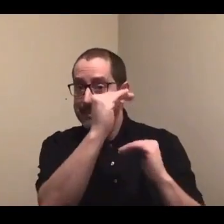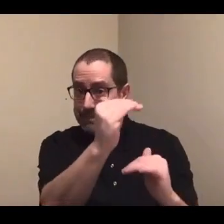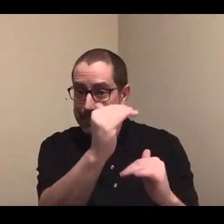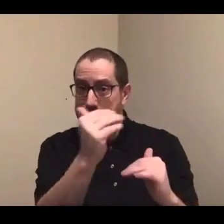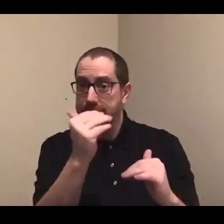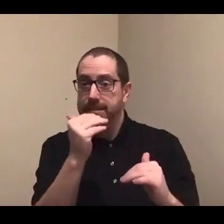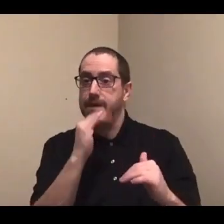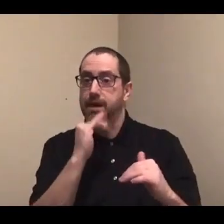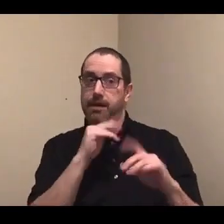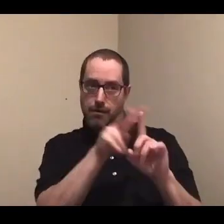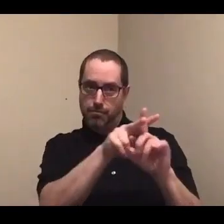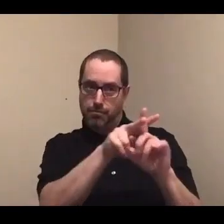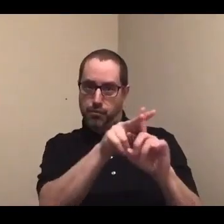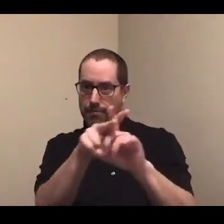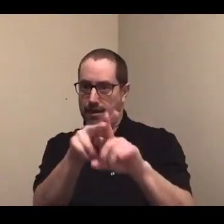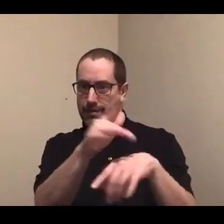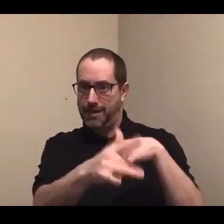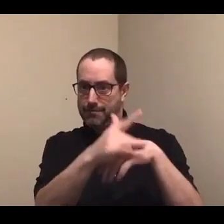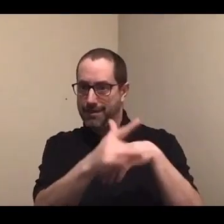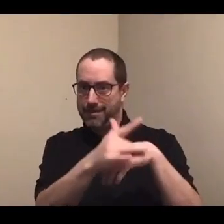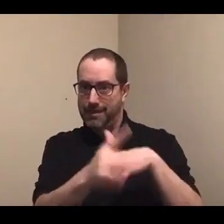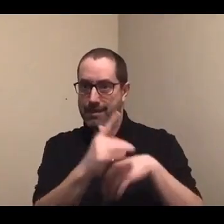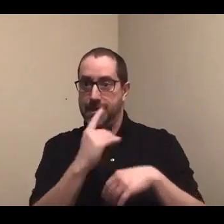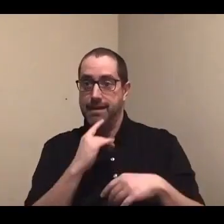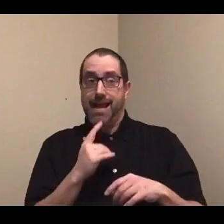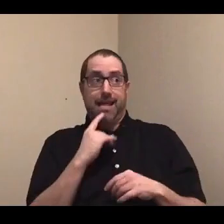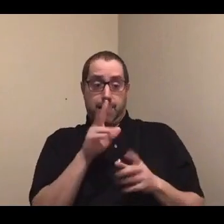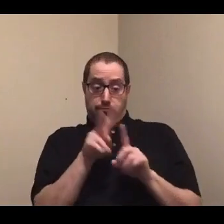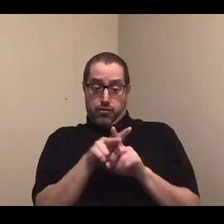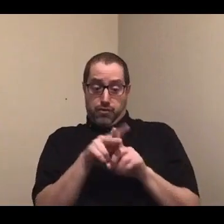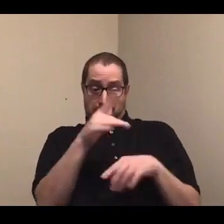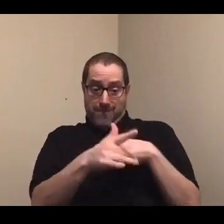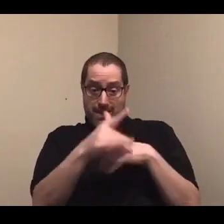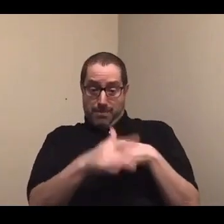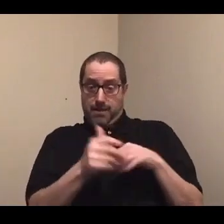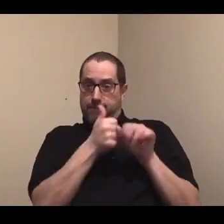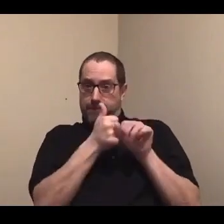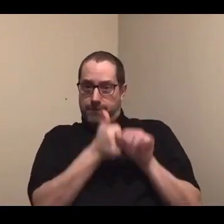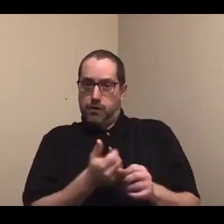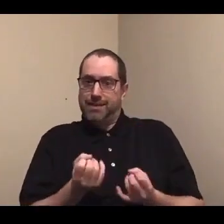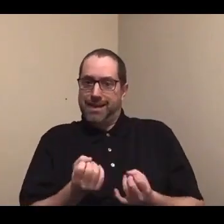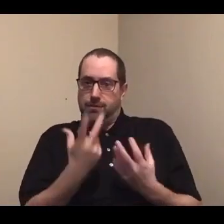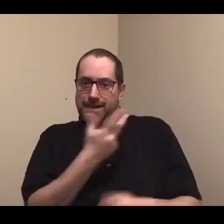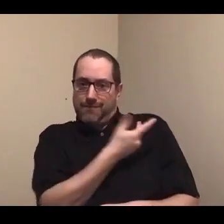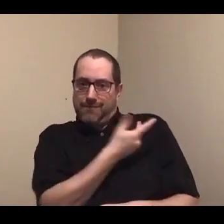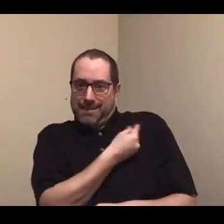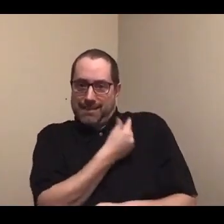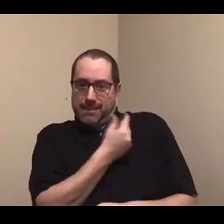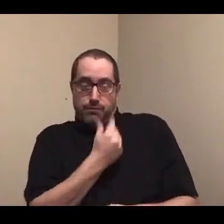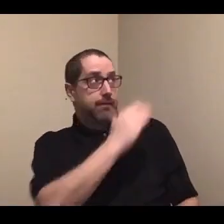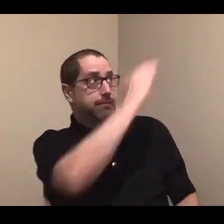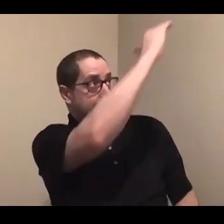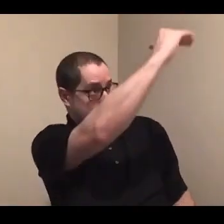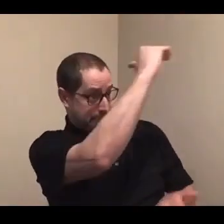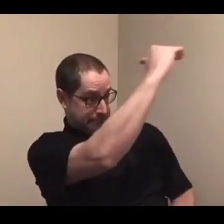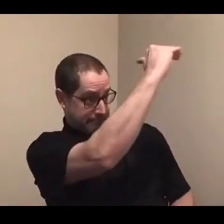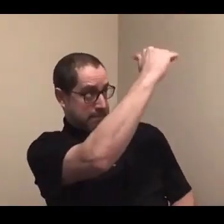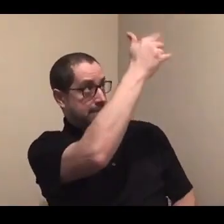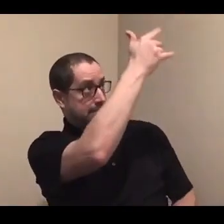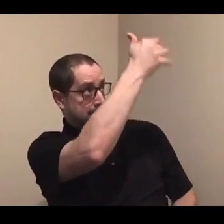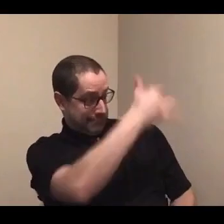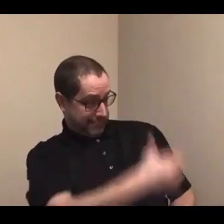which is driven by the vaccine supply that we have on hand. The clinics that are listed do not represent the number and